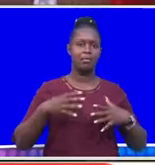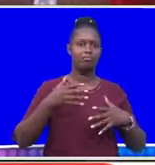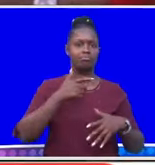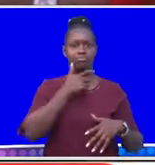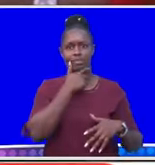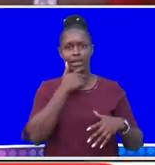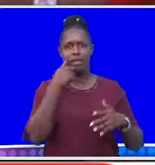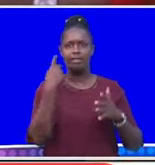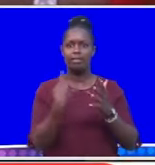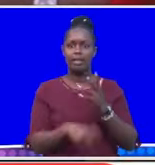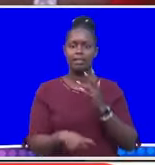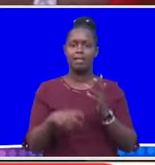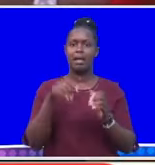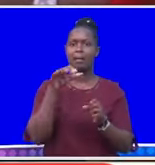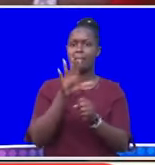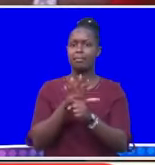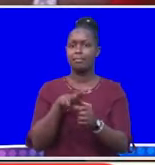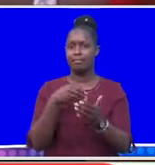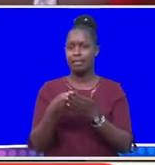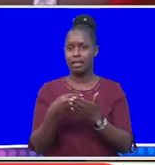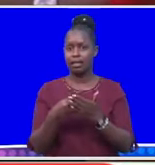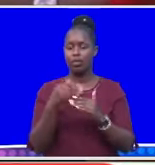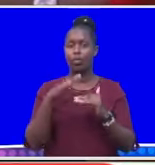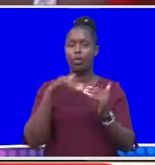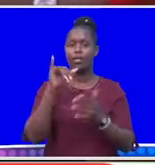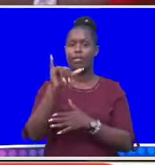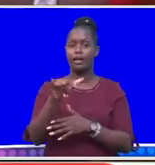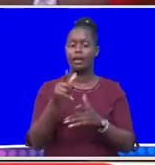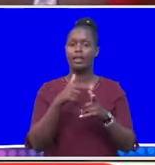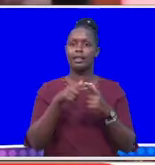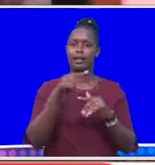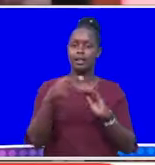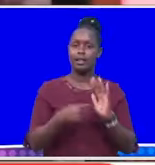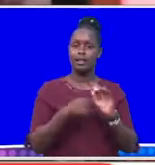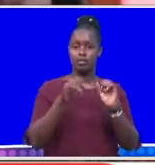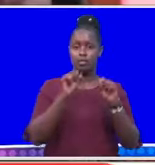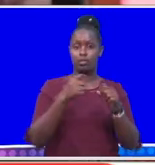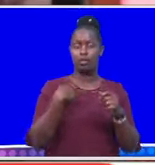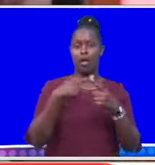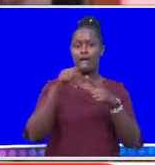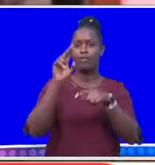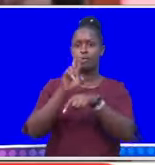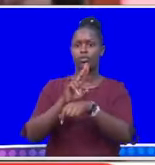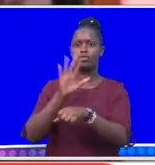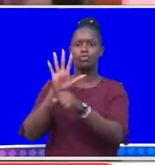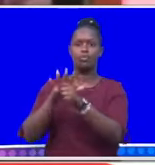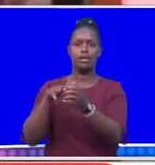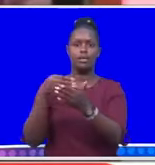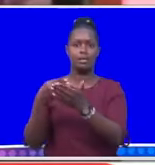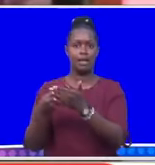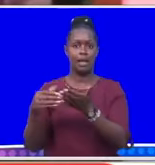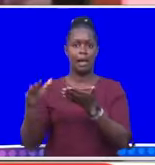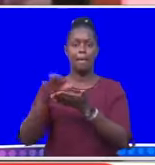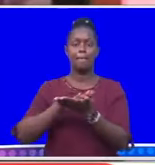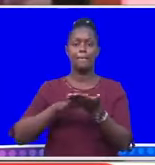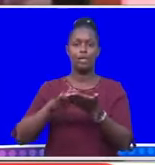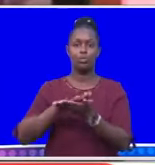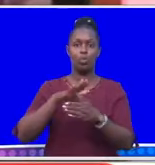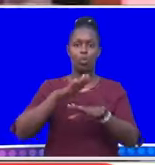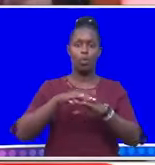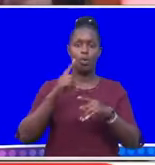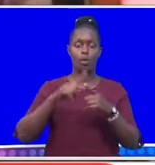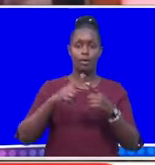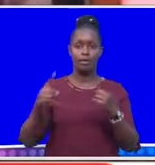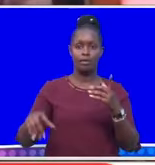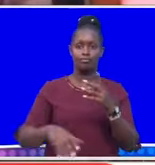millions. In a quick scan online, the travel could have cost millions of shillings. Based on the average cost of air